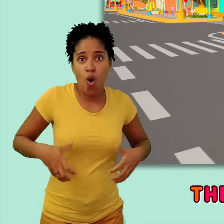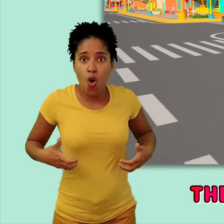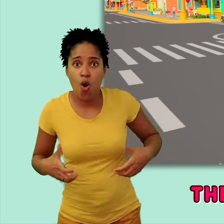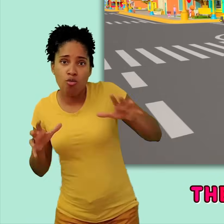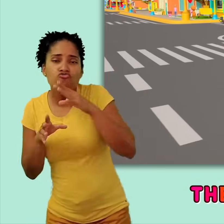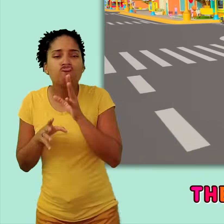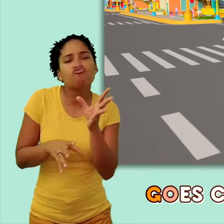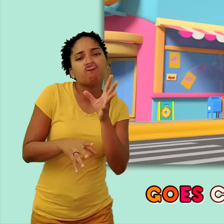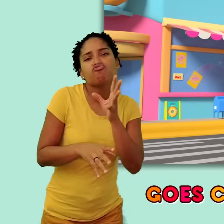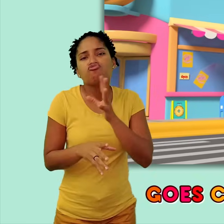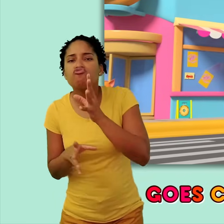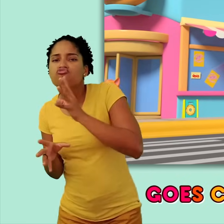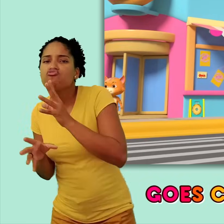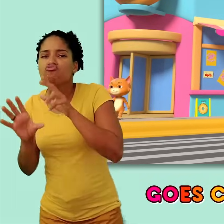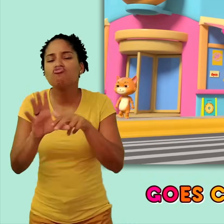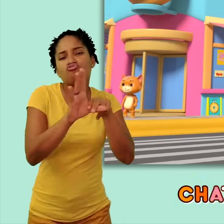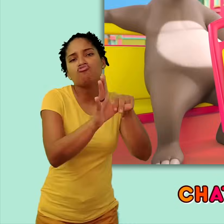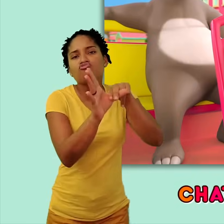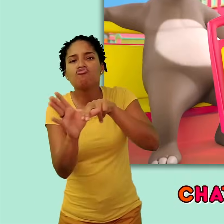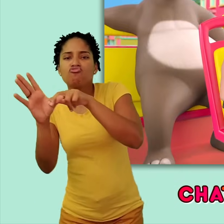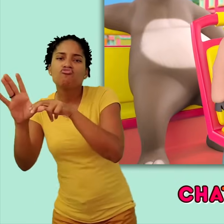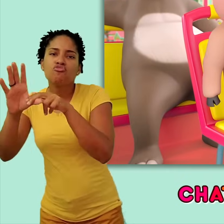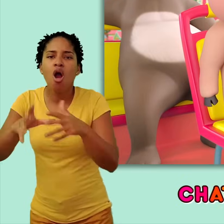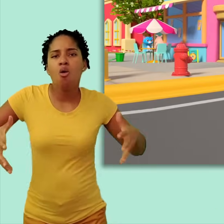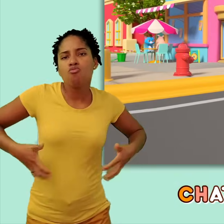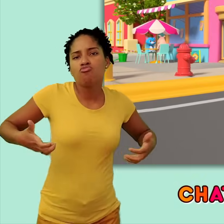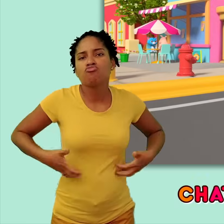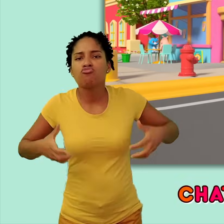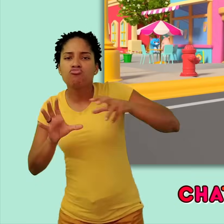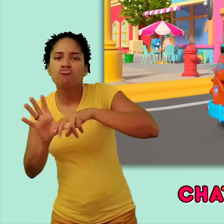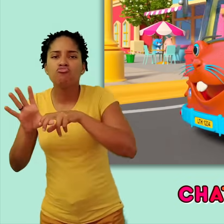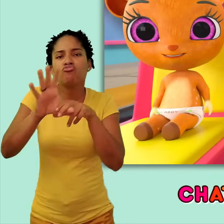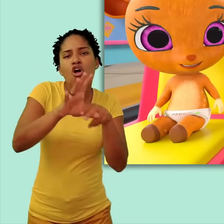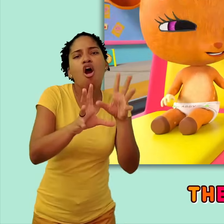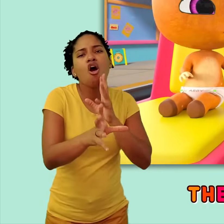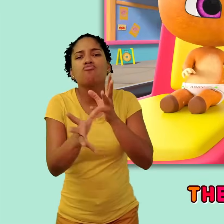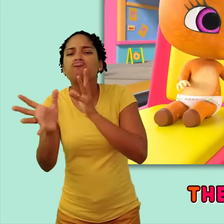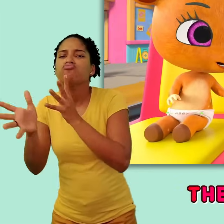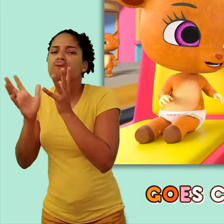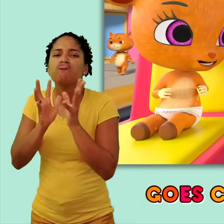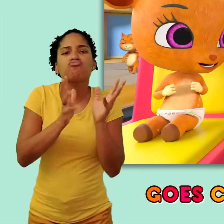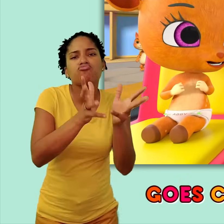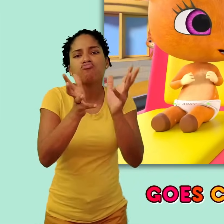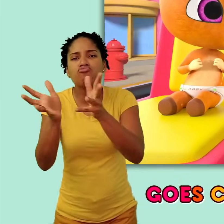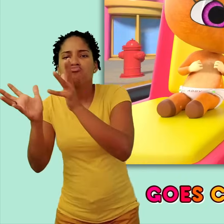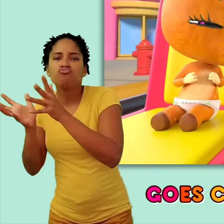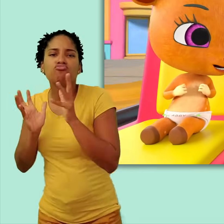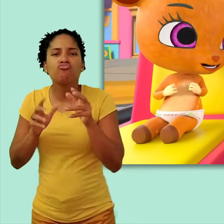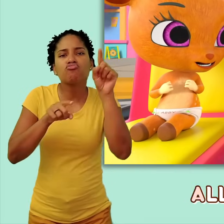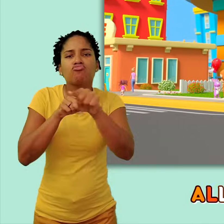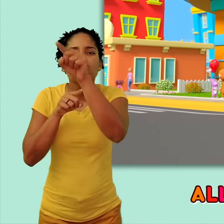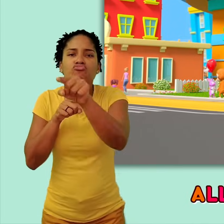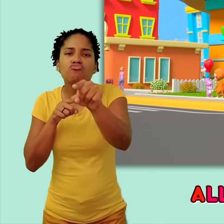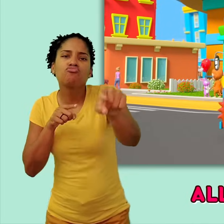The monkey on the bus goes chatter, chatter, chatter, chatter, chatter, chatter, chatter, chatter, chatter. The monkey on the bus goes chatter, chatter,